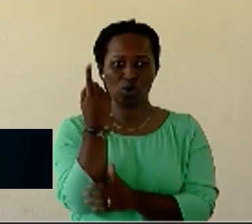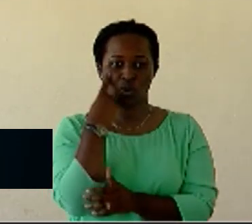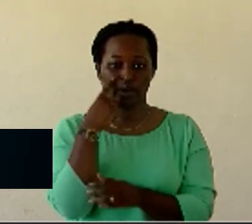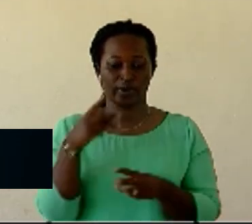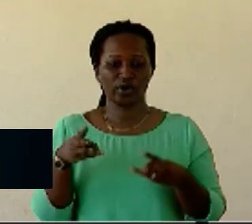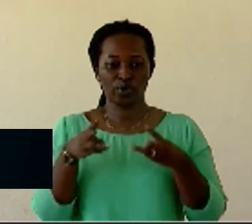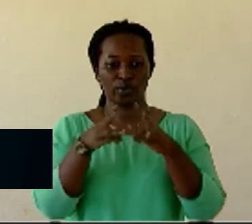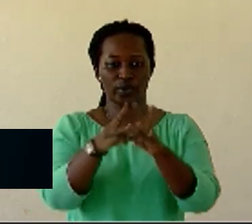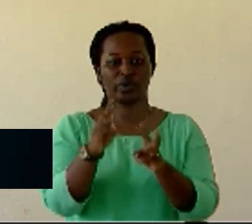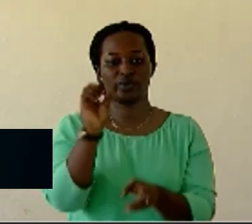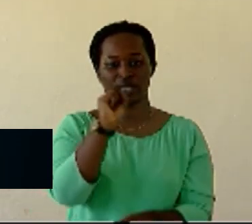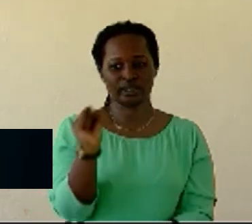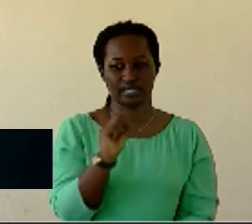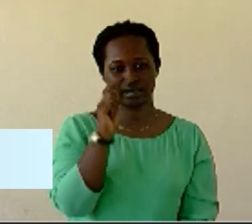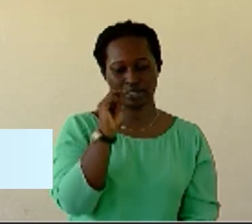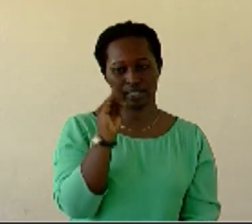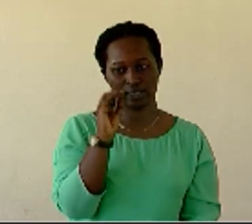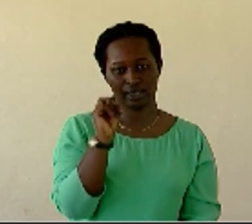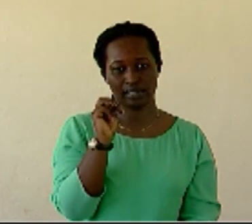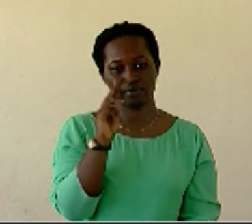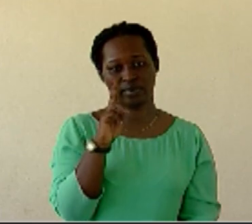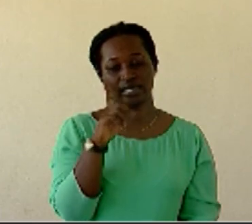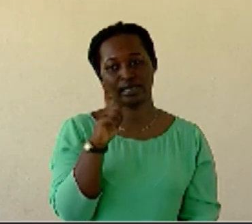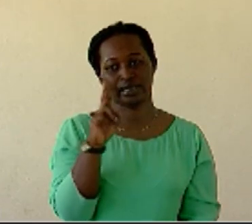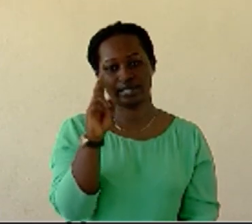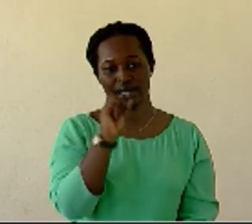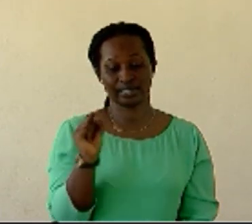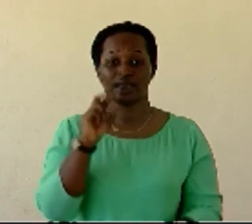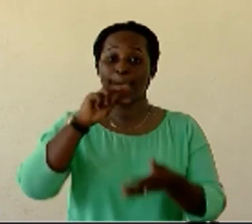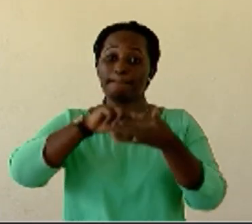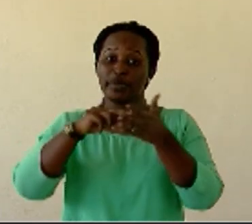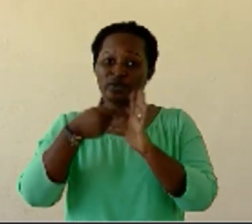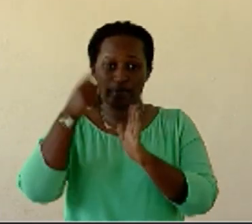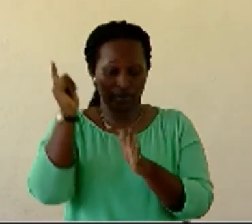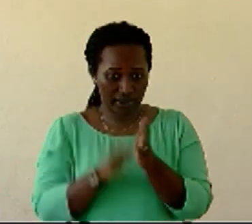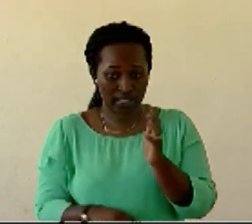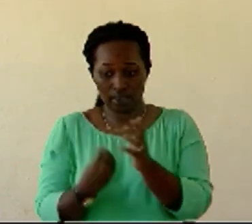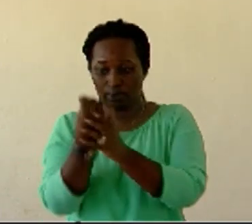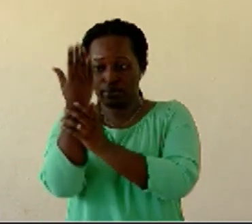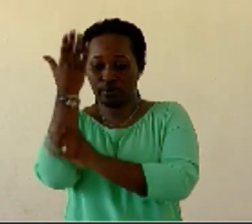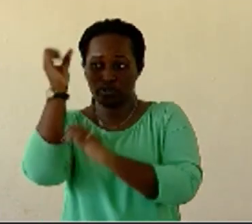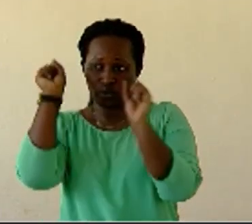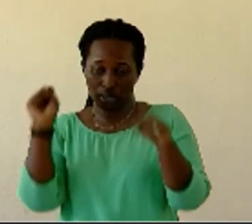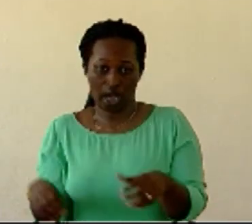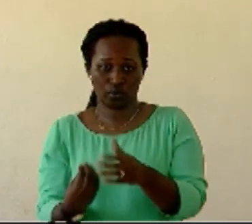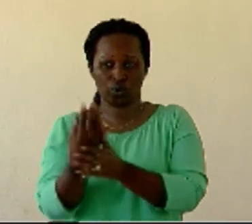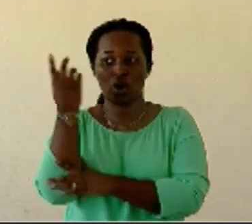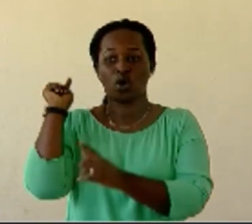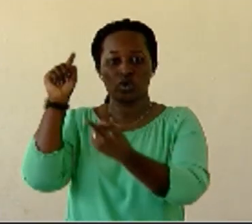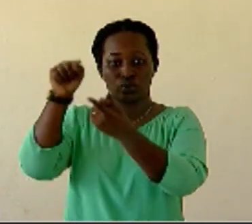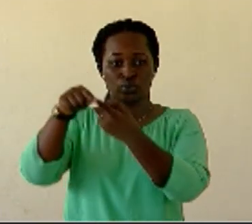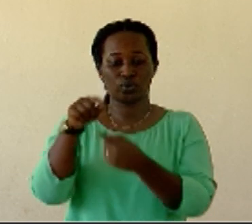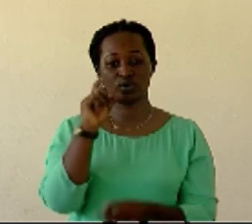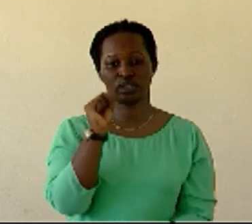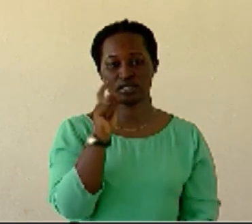from the stimulus. What does it mean? The plant can grow towards the stimulus, or it